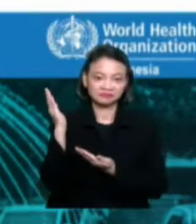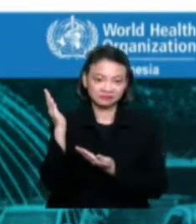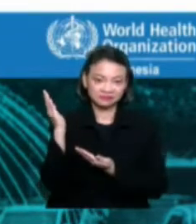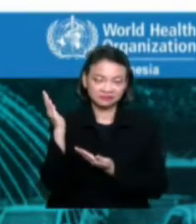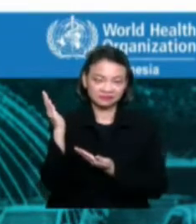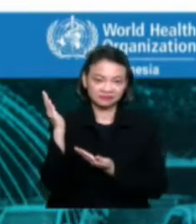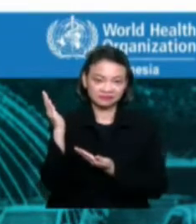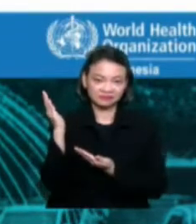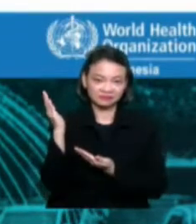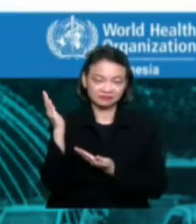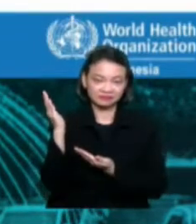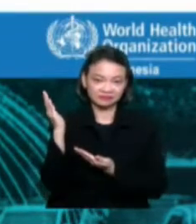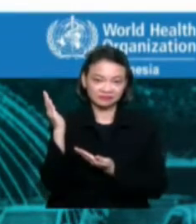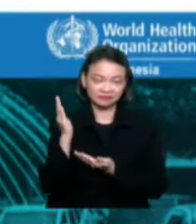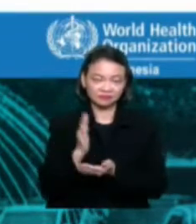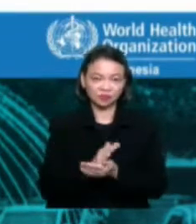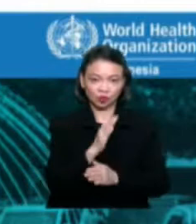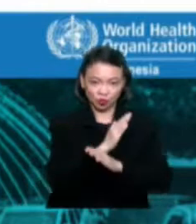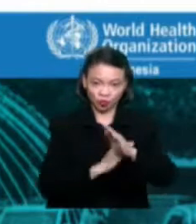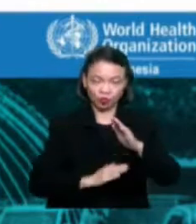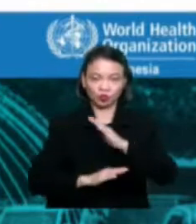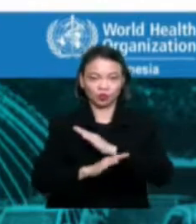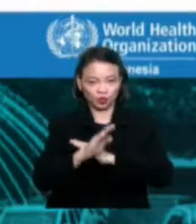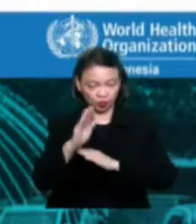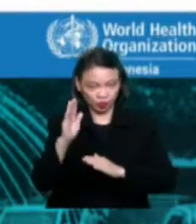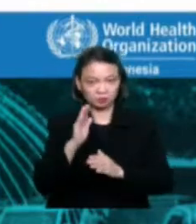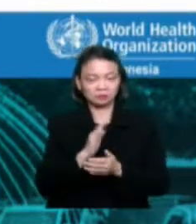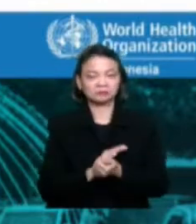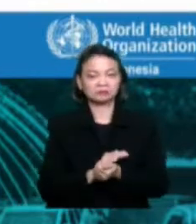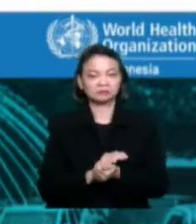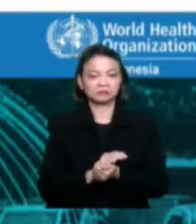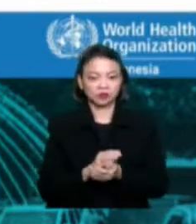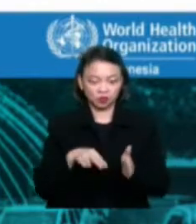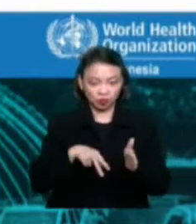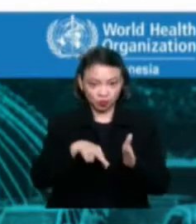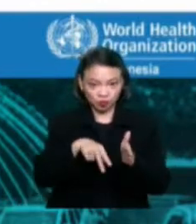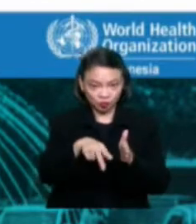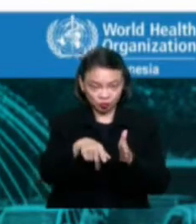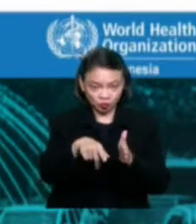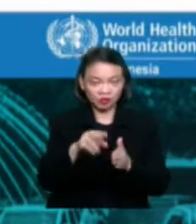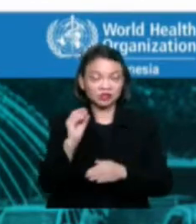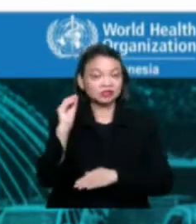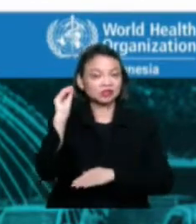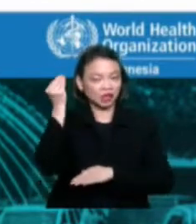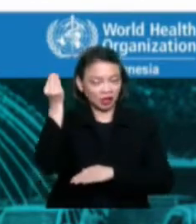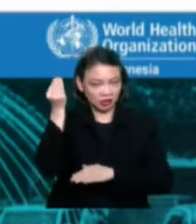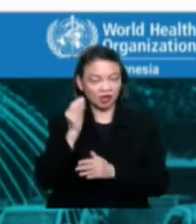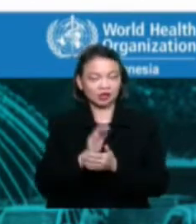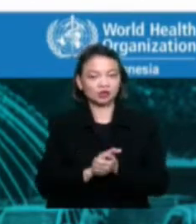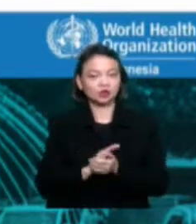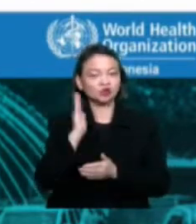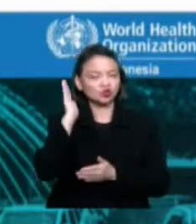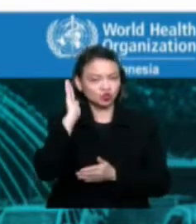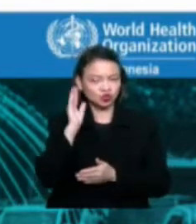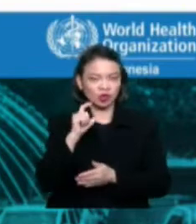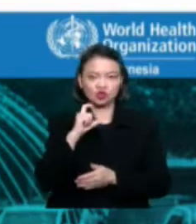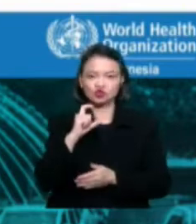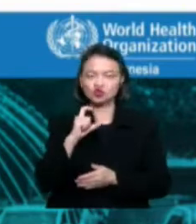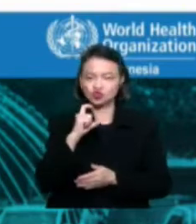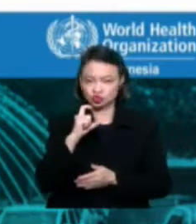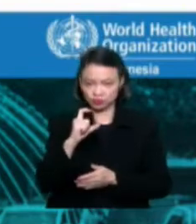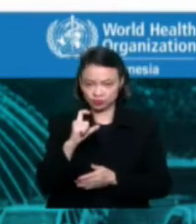I think Jakarta on the sideways have a proper way for people who are visually impaired to be able to walk. But I think we need to do more